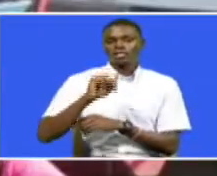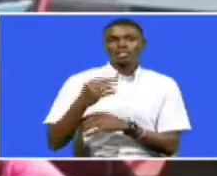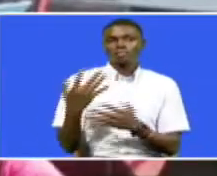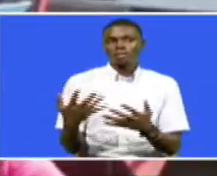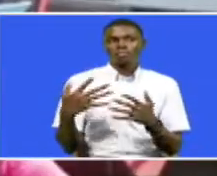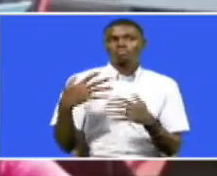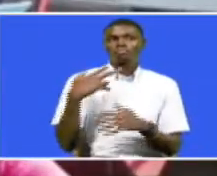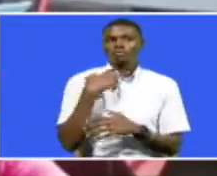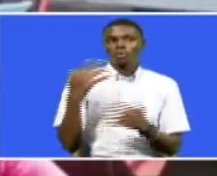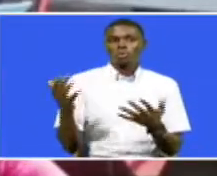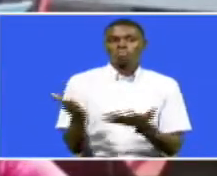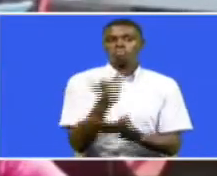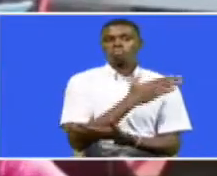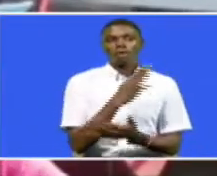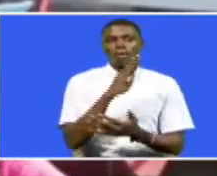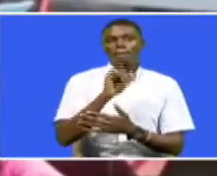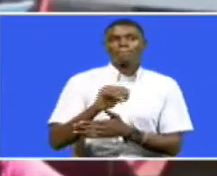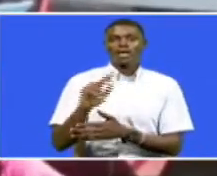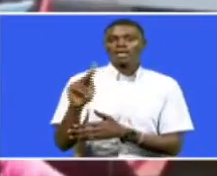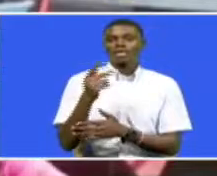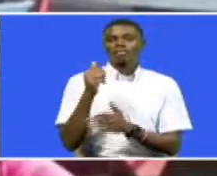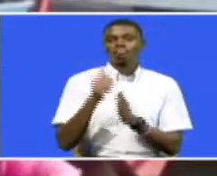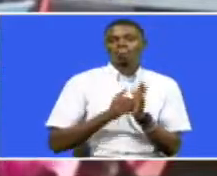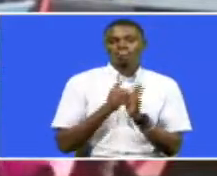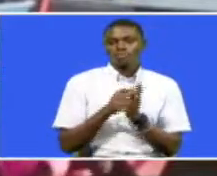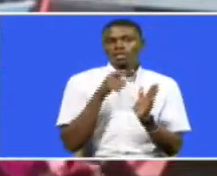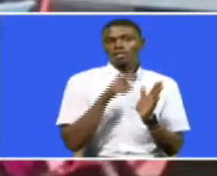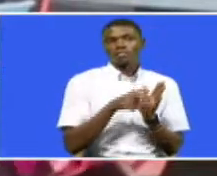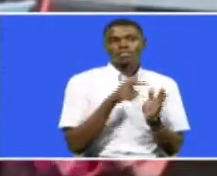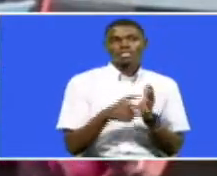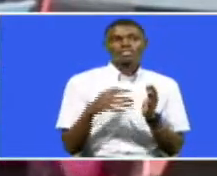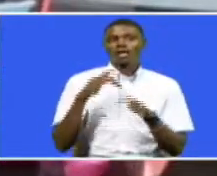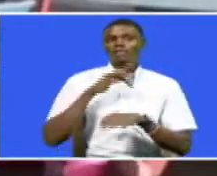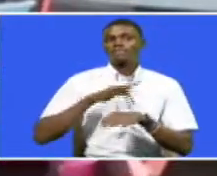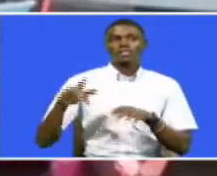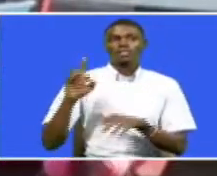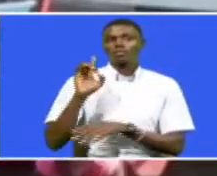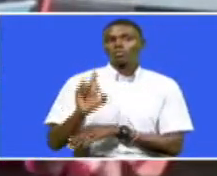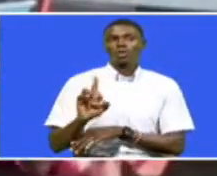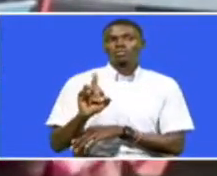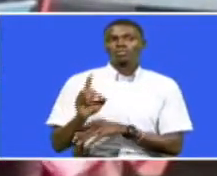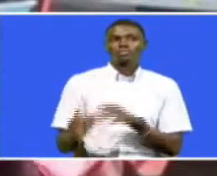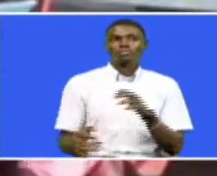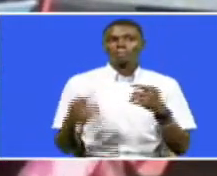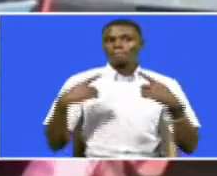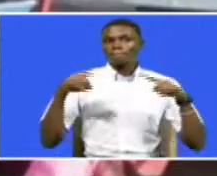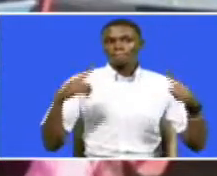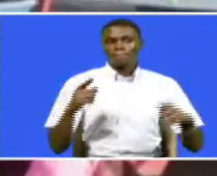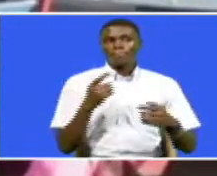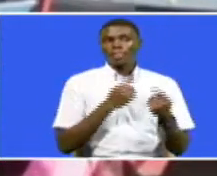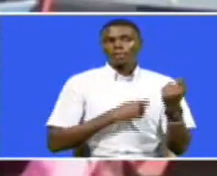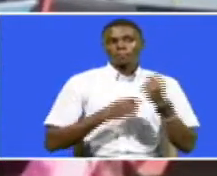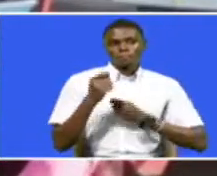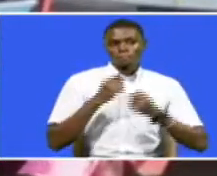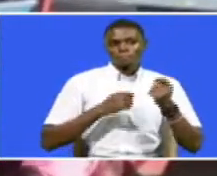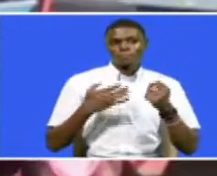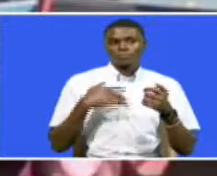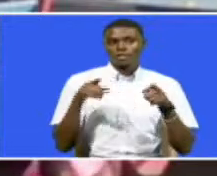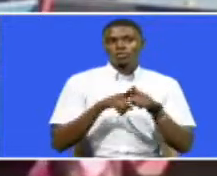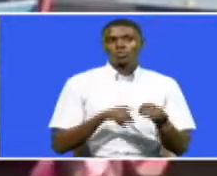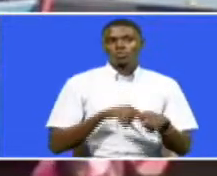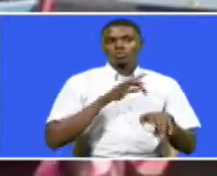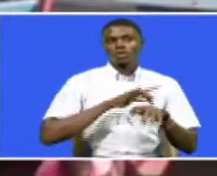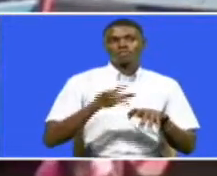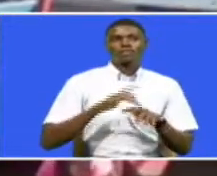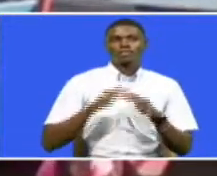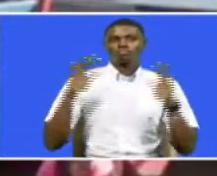stalled or were withdrawn by the Kenya Railways. This grossly affected the once booming island trade and also affected the